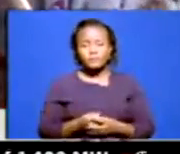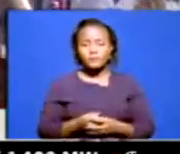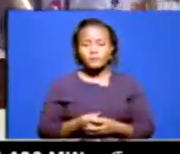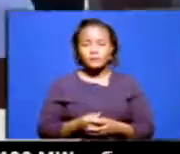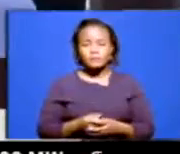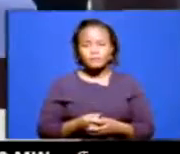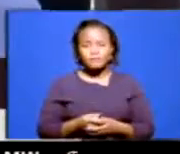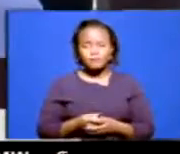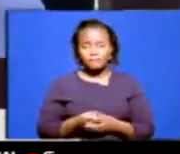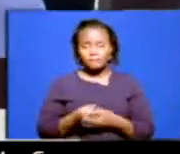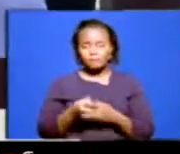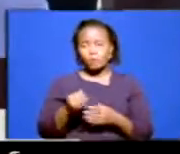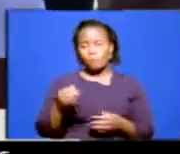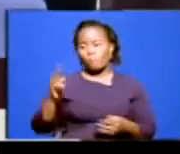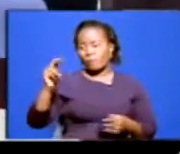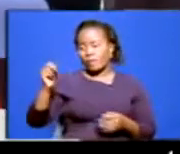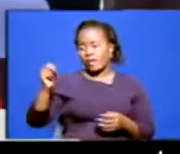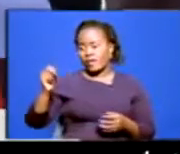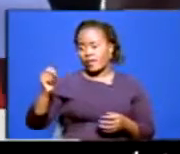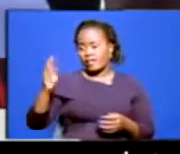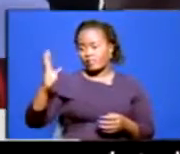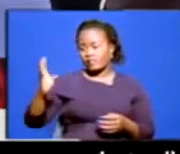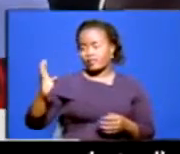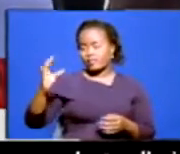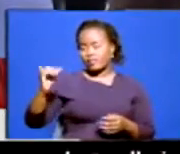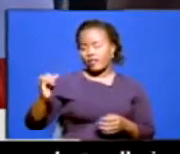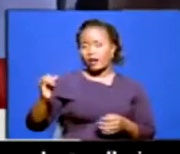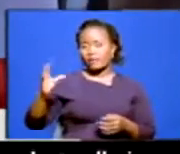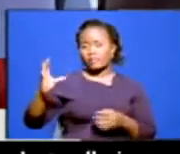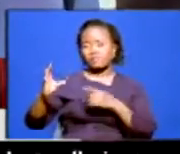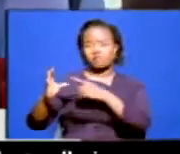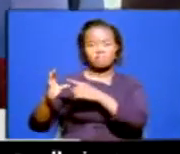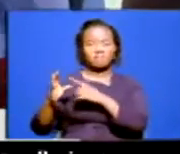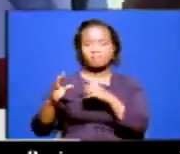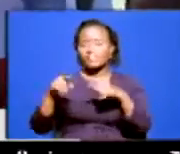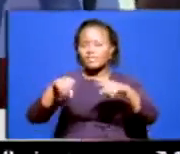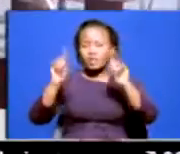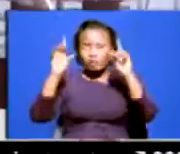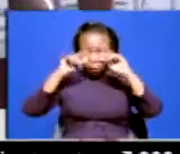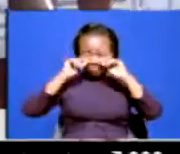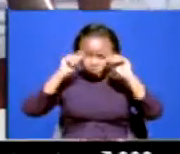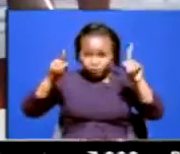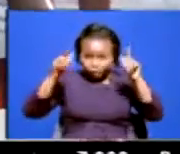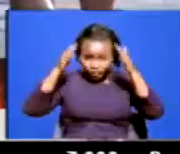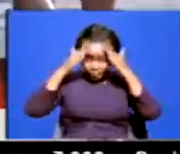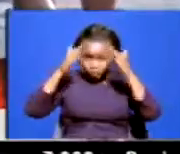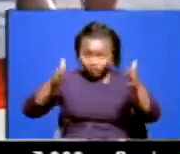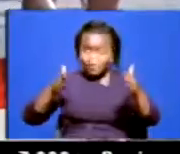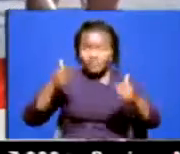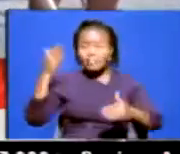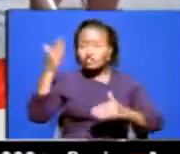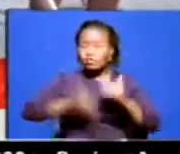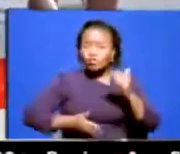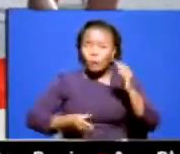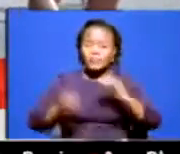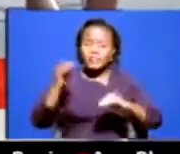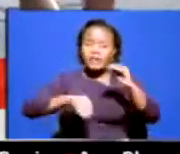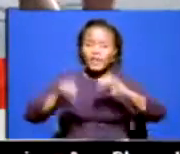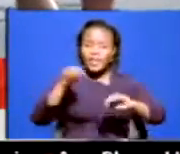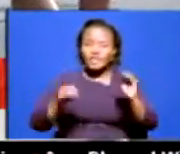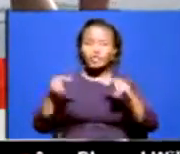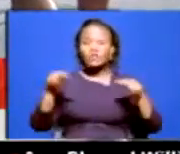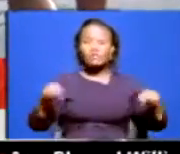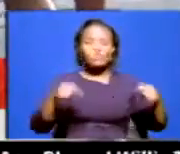The National Cohesion and Integration Commission appears keen on nipping electoral violence in the bud.